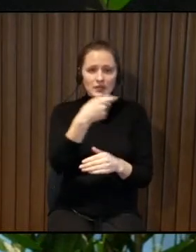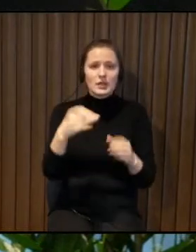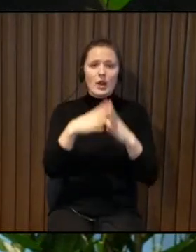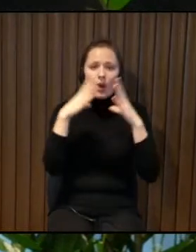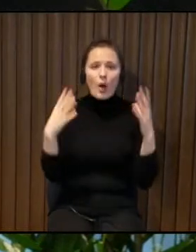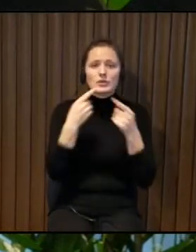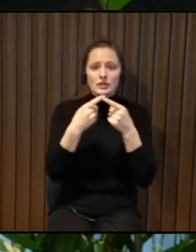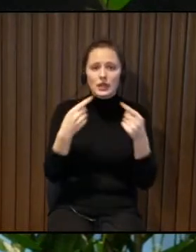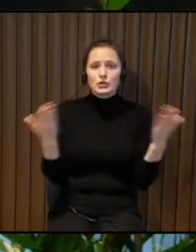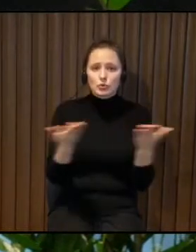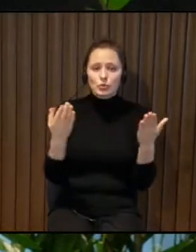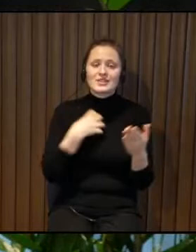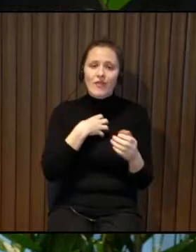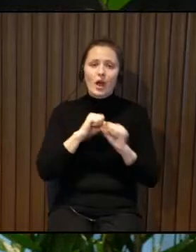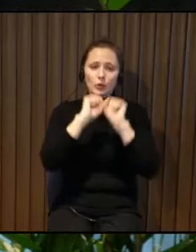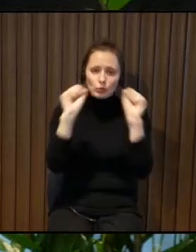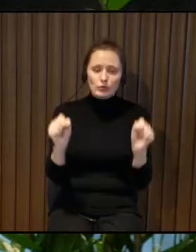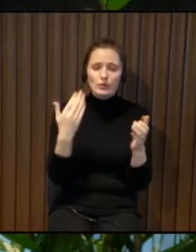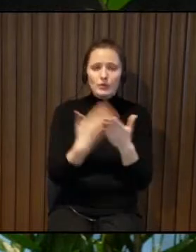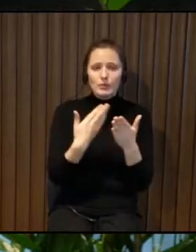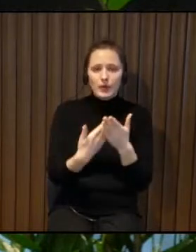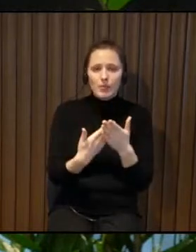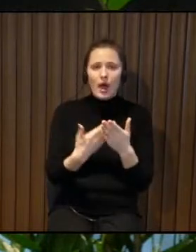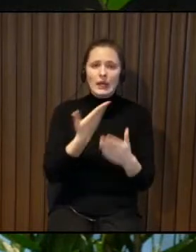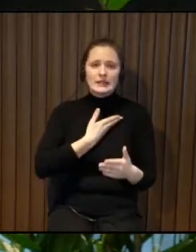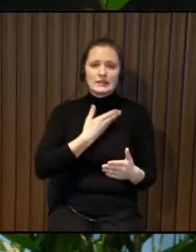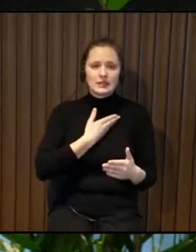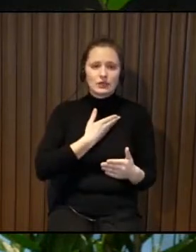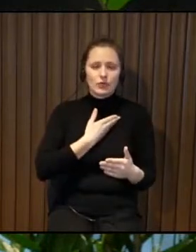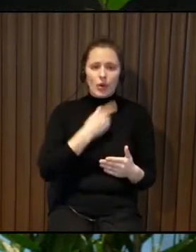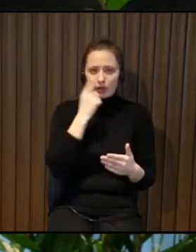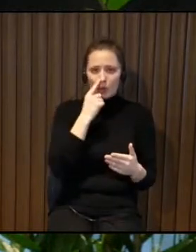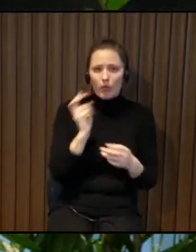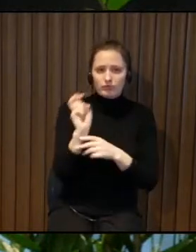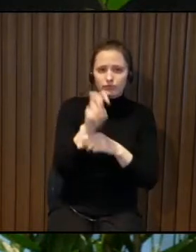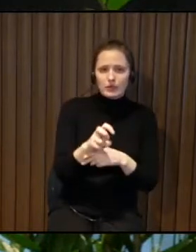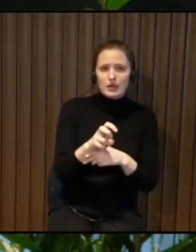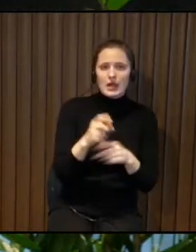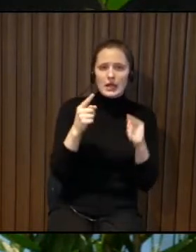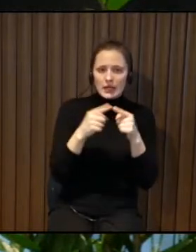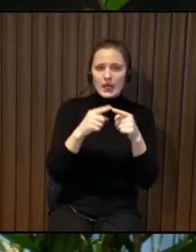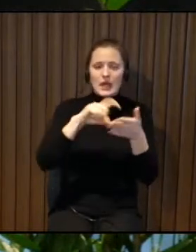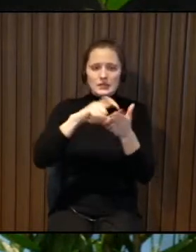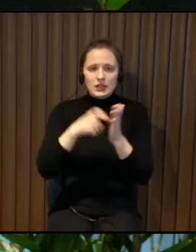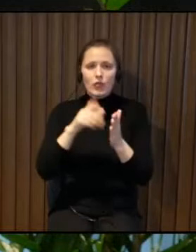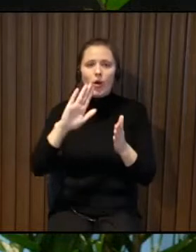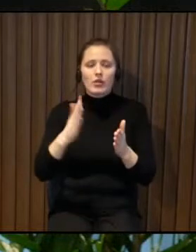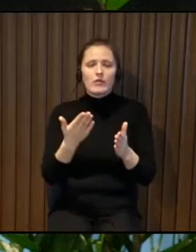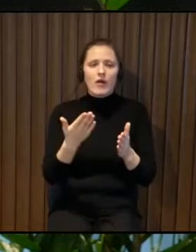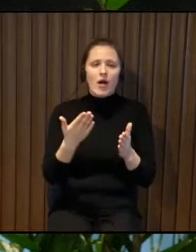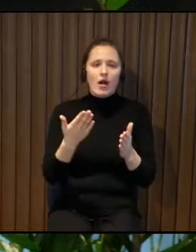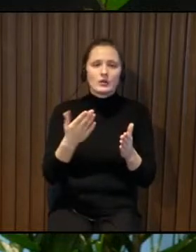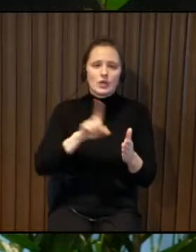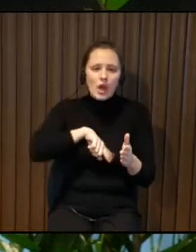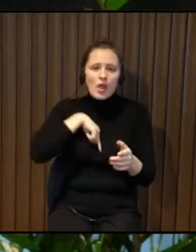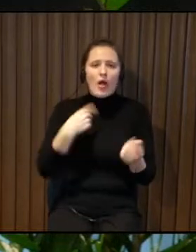regulations in order to get what should be done? And this is the 21st century. There are certain things municipalities have to ensure. If